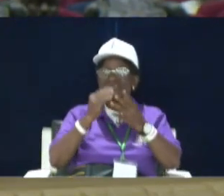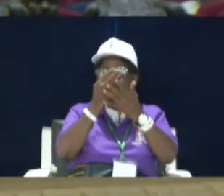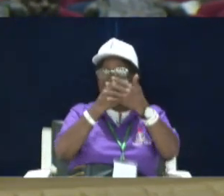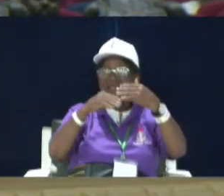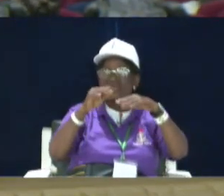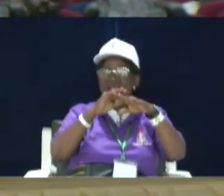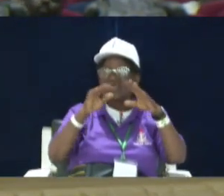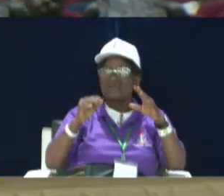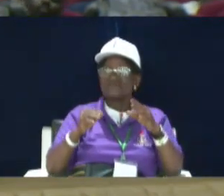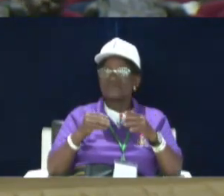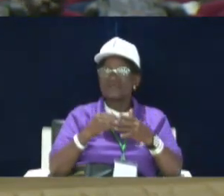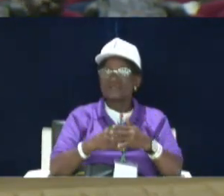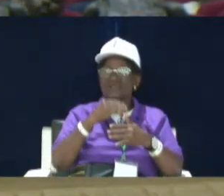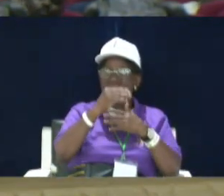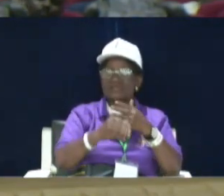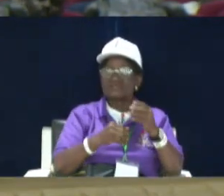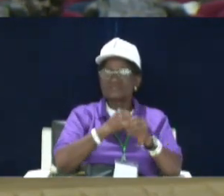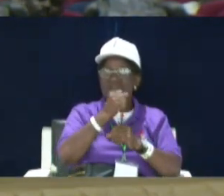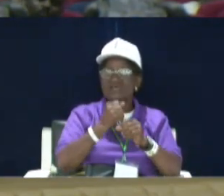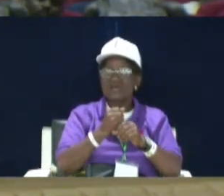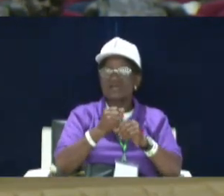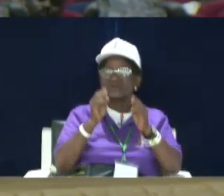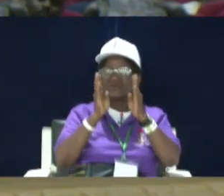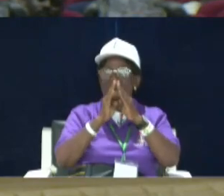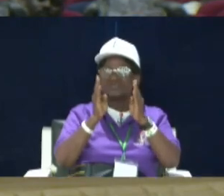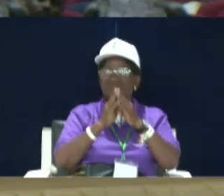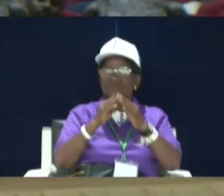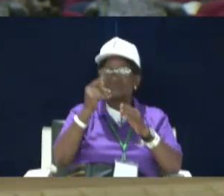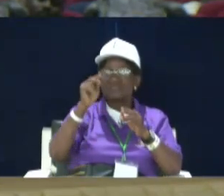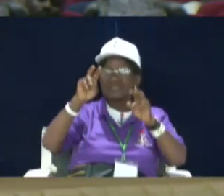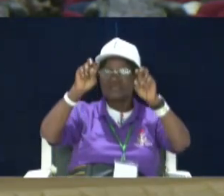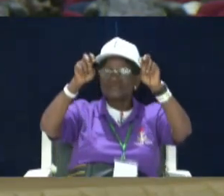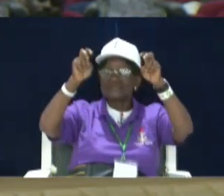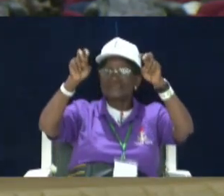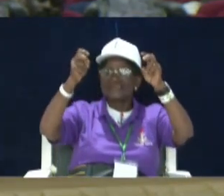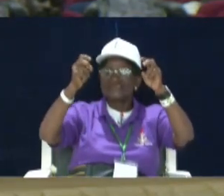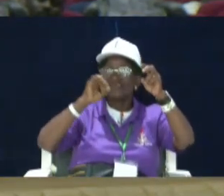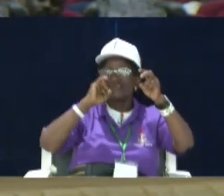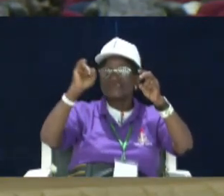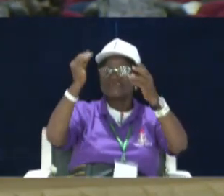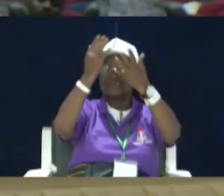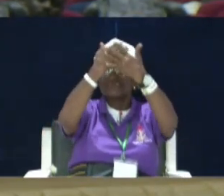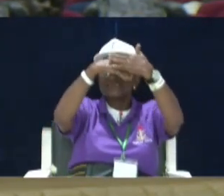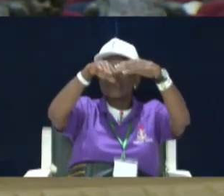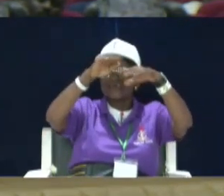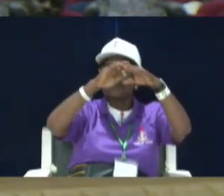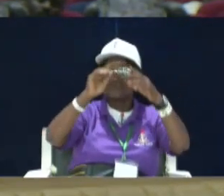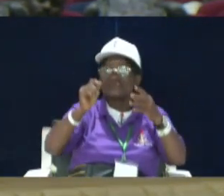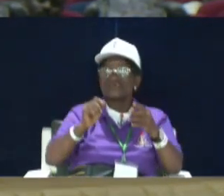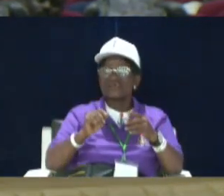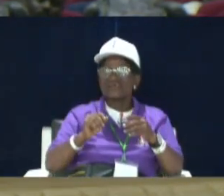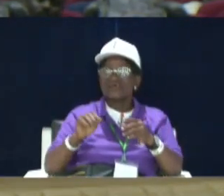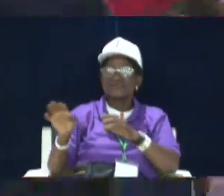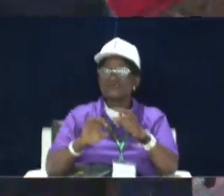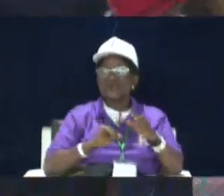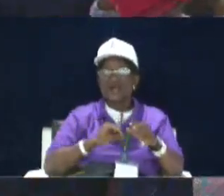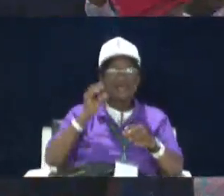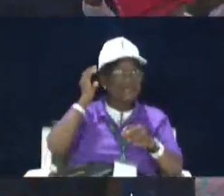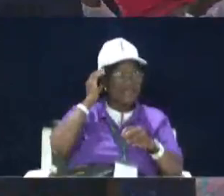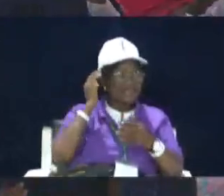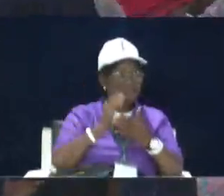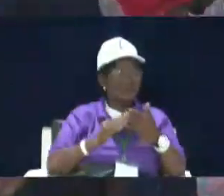And next year convention, the theme is heaven. Do I hear somebody shout hallelujah